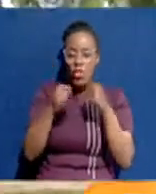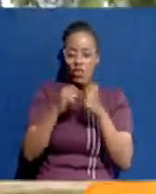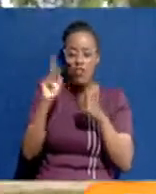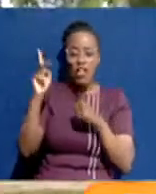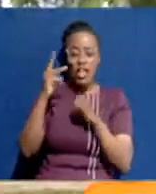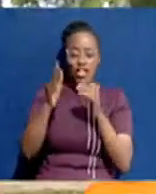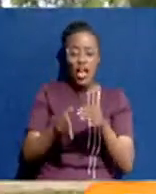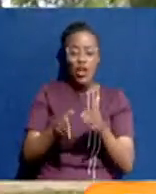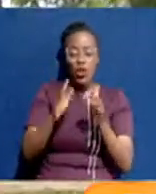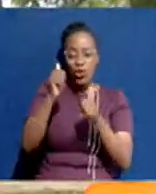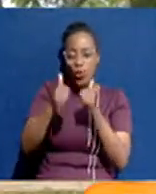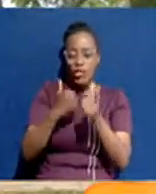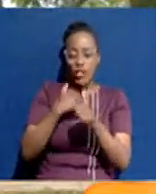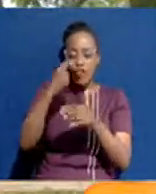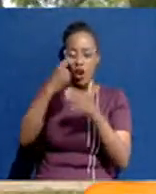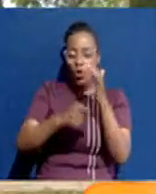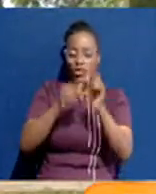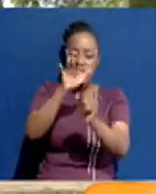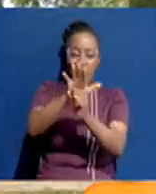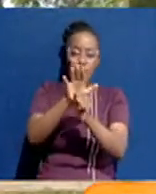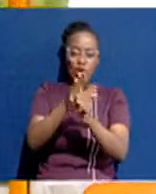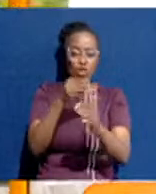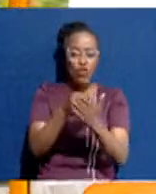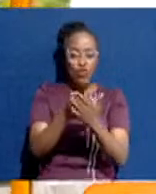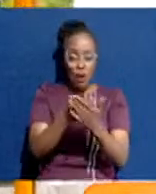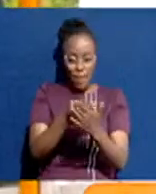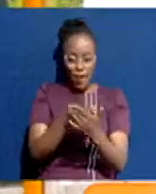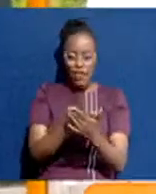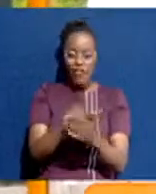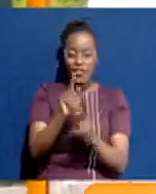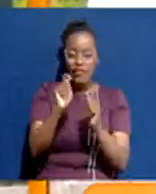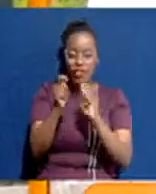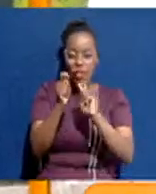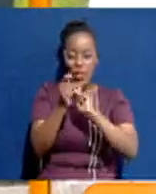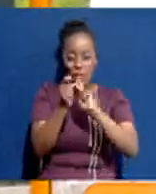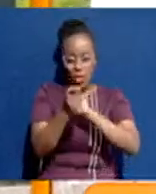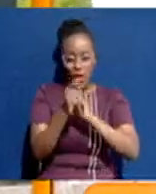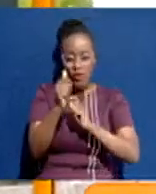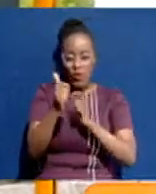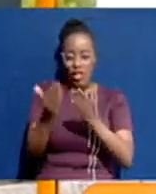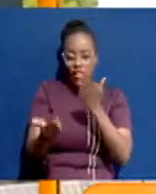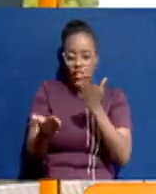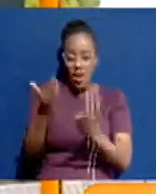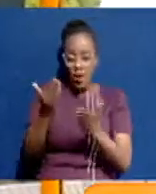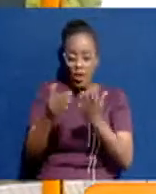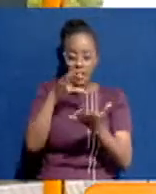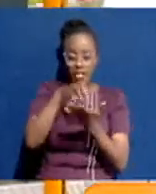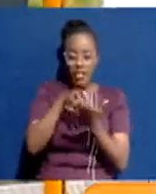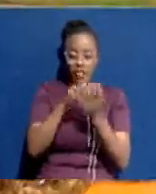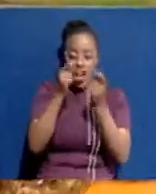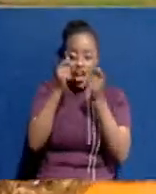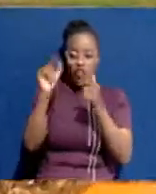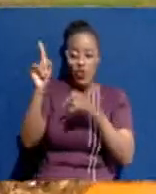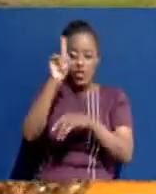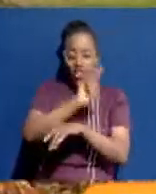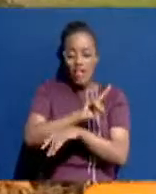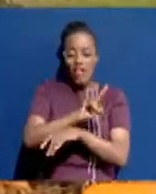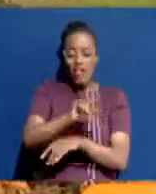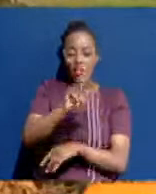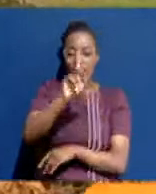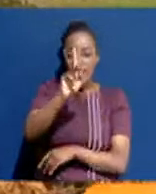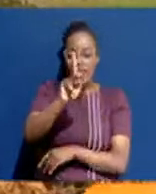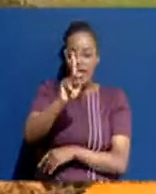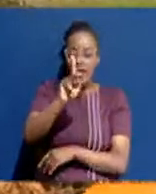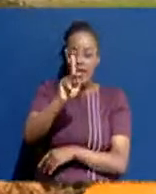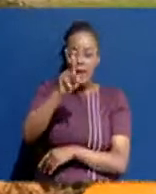roads, which have cost trillions of shillings. The reforms in the weigh stations comes just a few days after the Kenya Ports